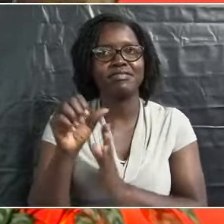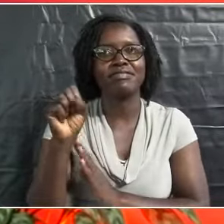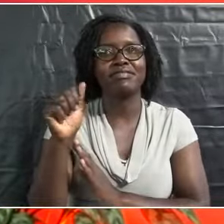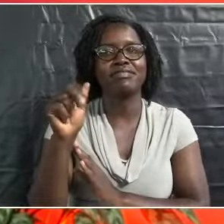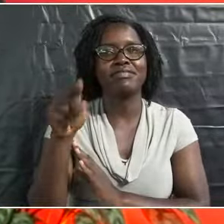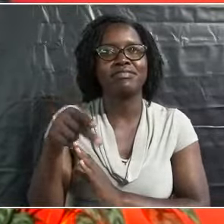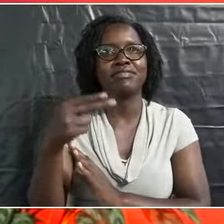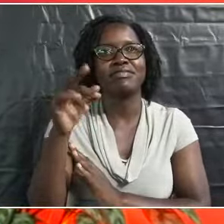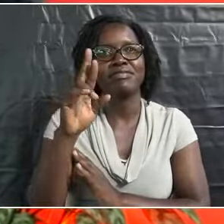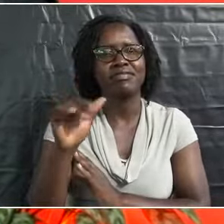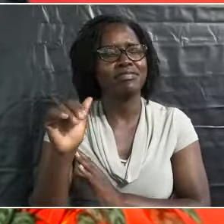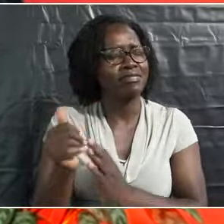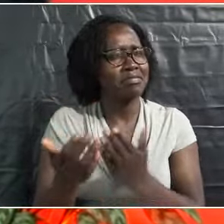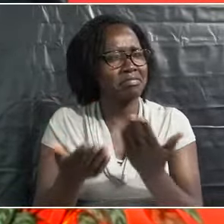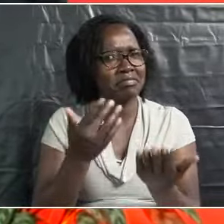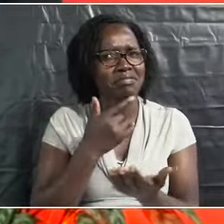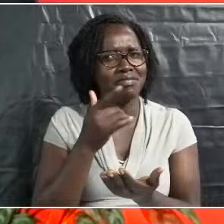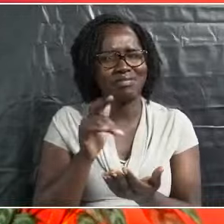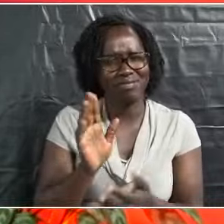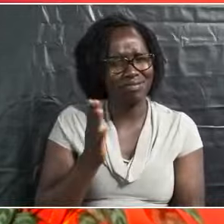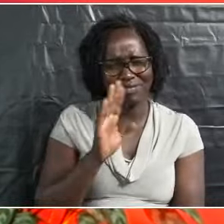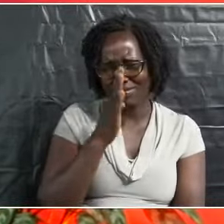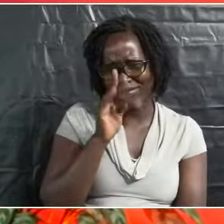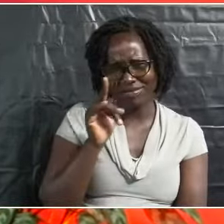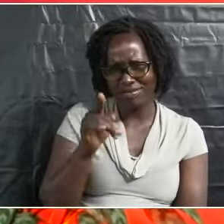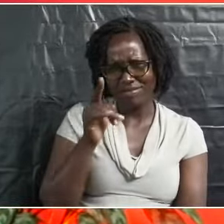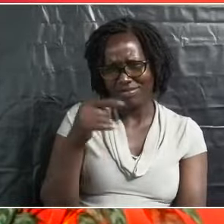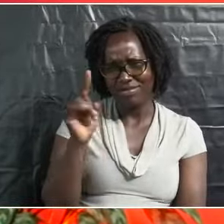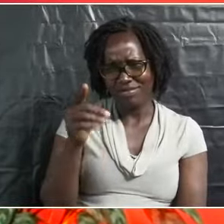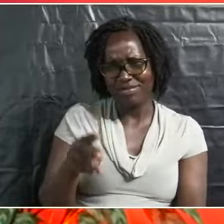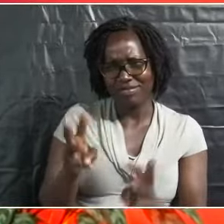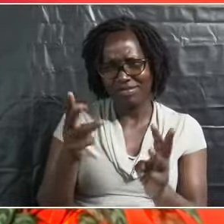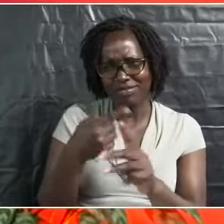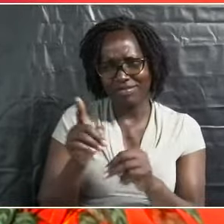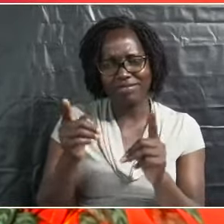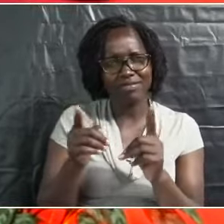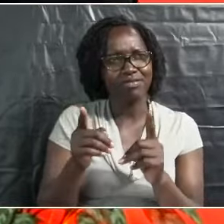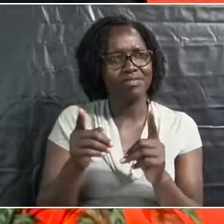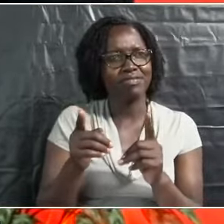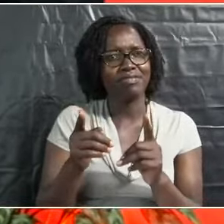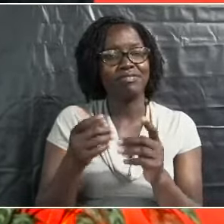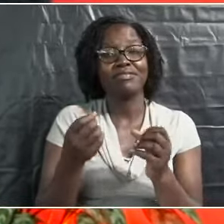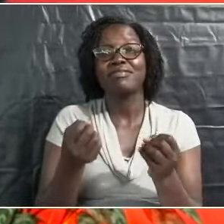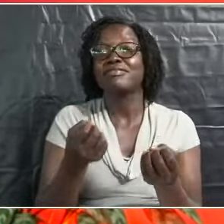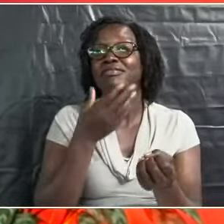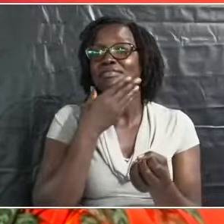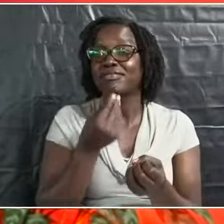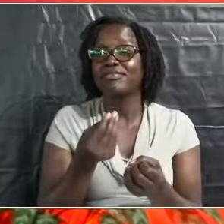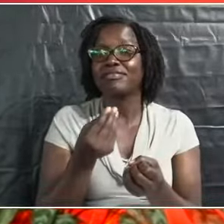her husband, "Honey, I don't think this is the way to go." But because men are